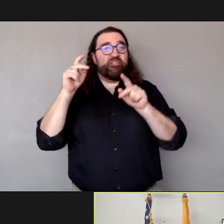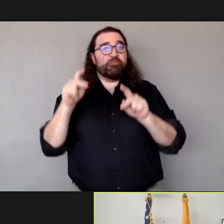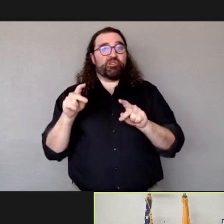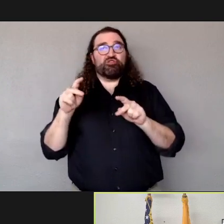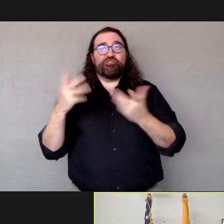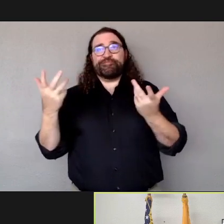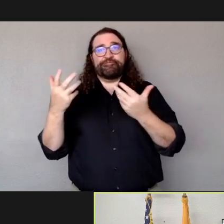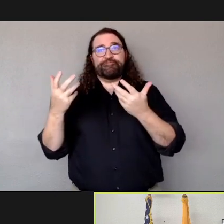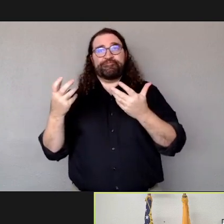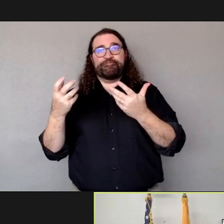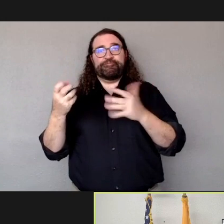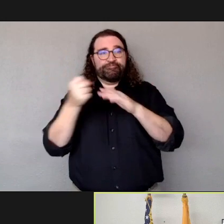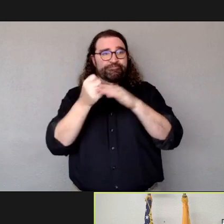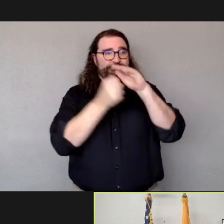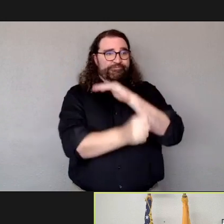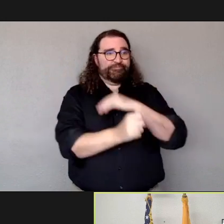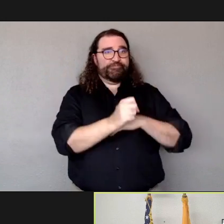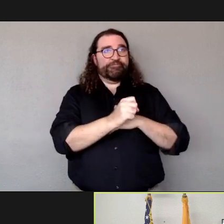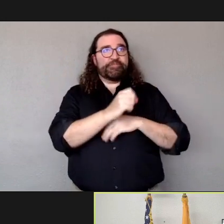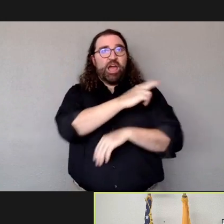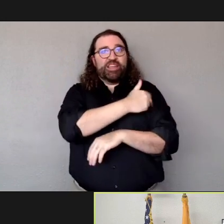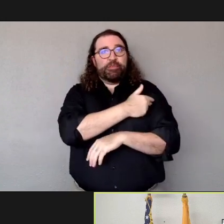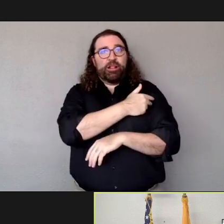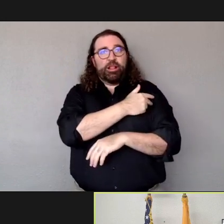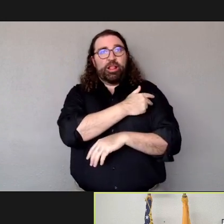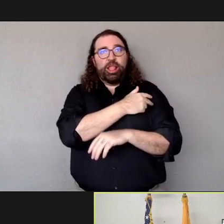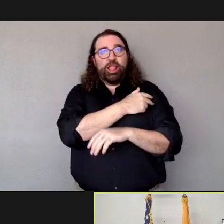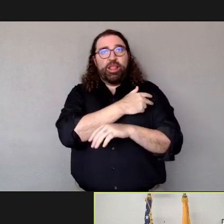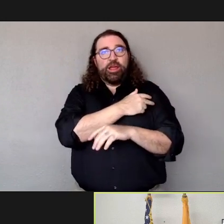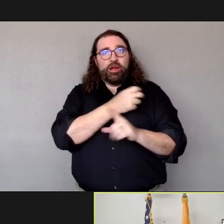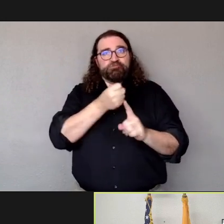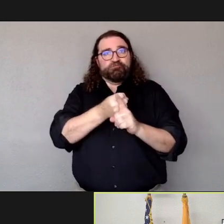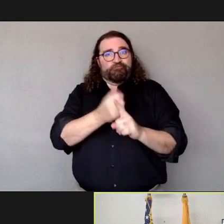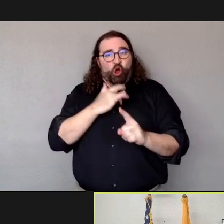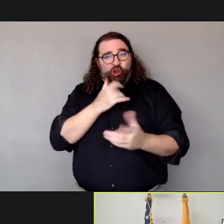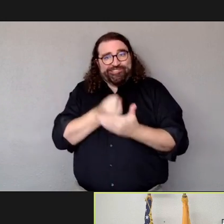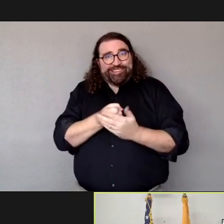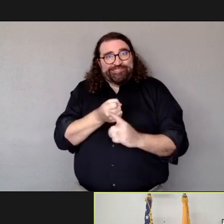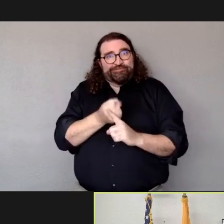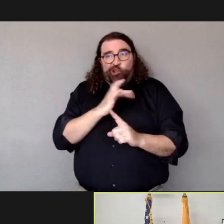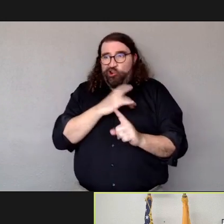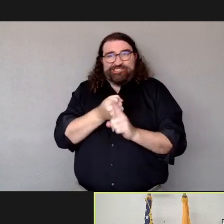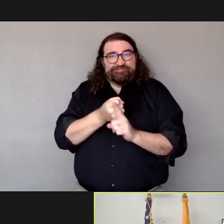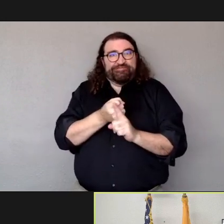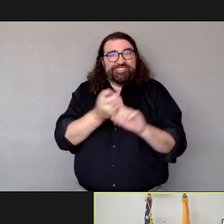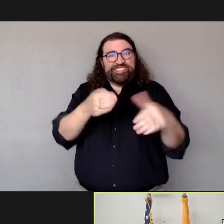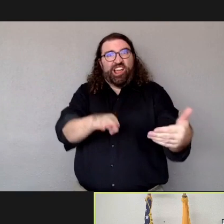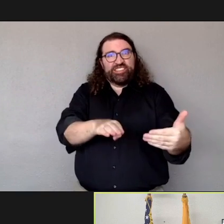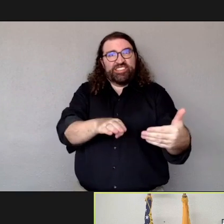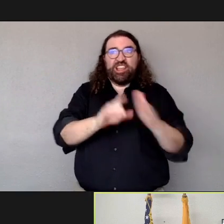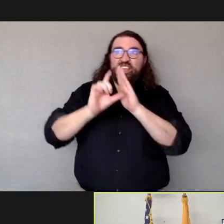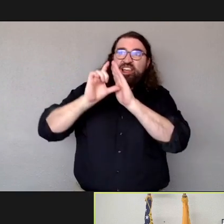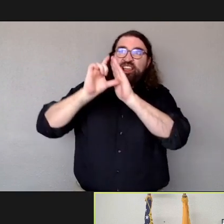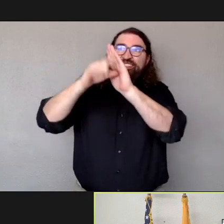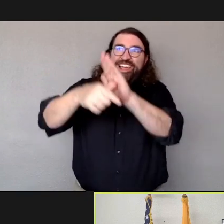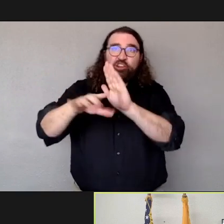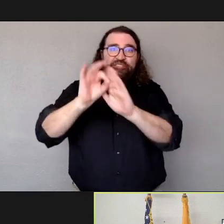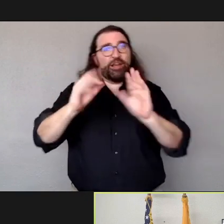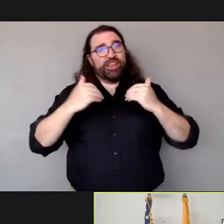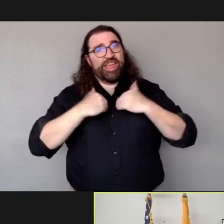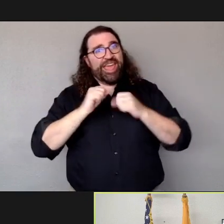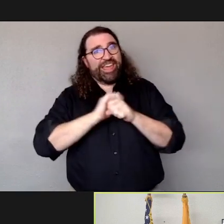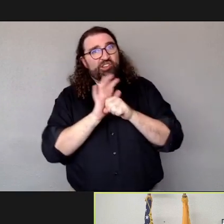the hospital and has a heart attack and dies, they are incidentally found to have COVID, they